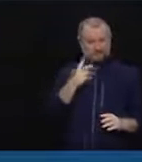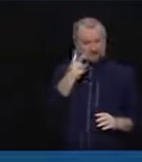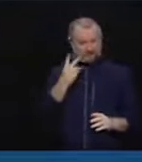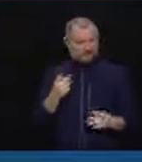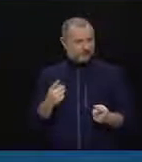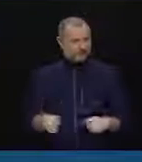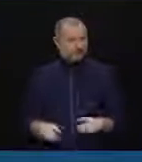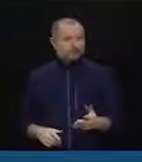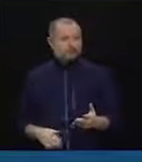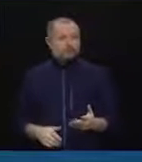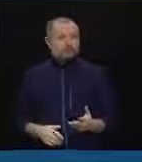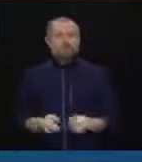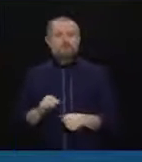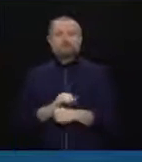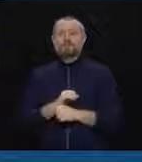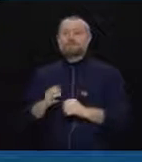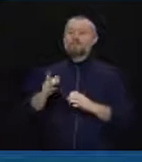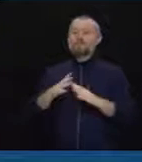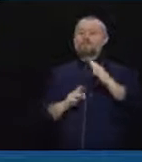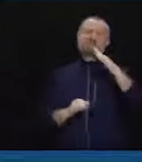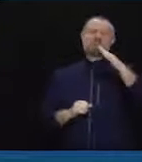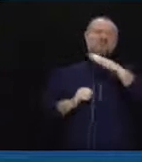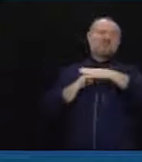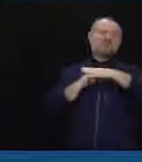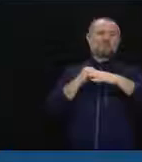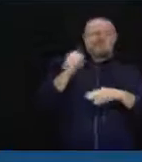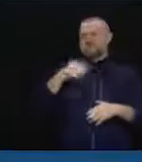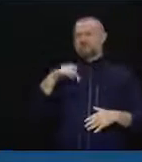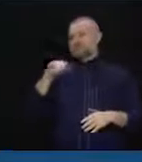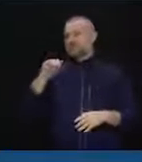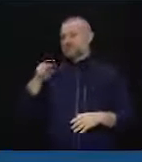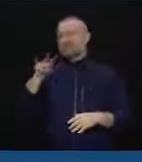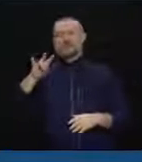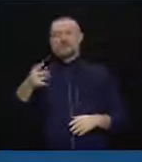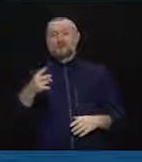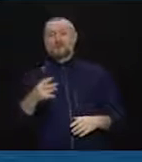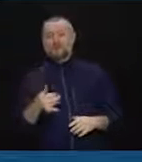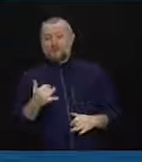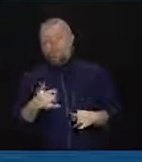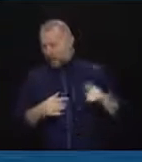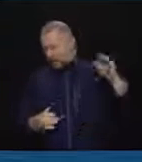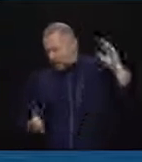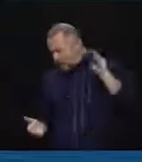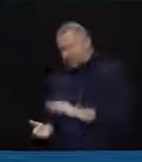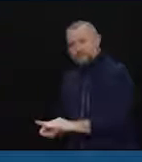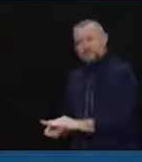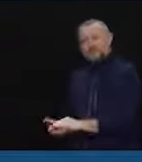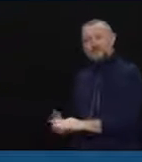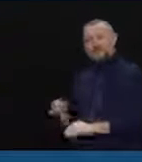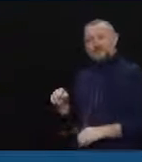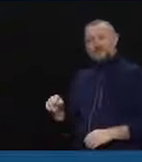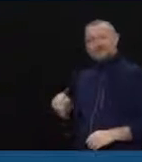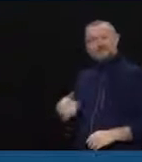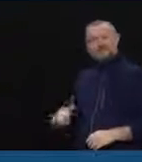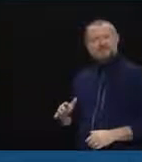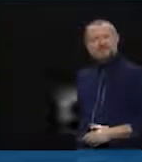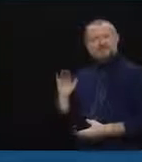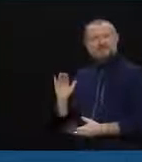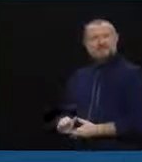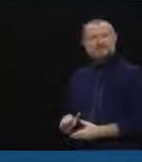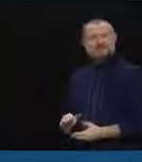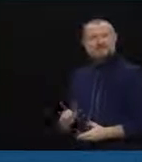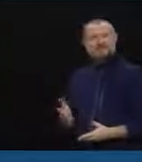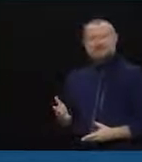January 7th, but now we've witnessed a 93% drop in cases. We are now below February 8th with